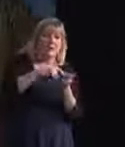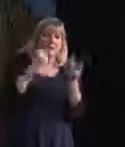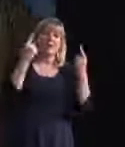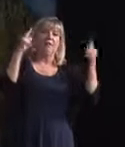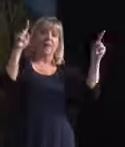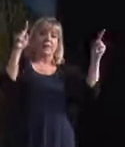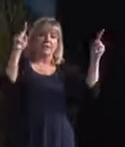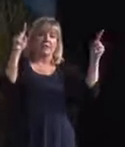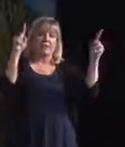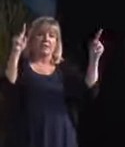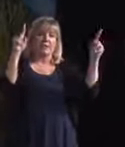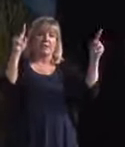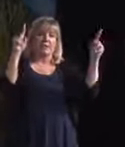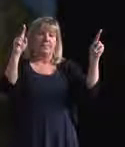victorious.